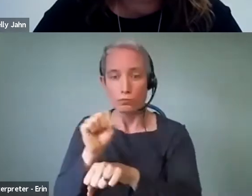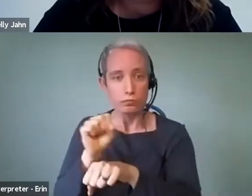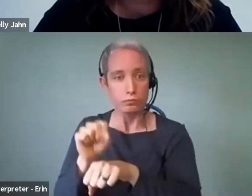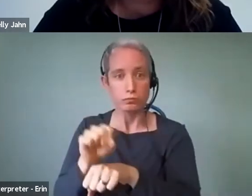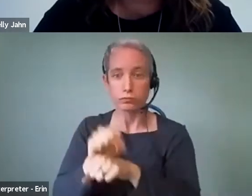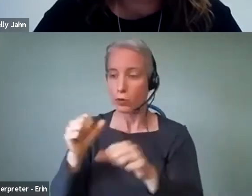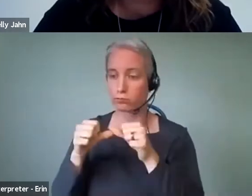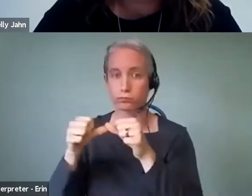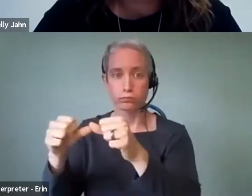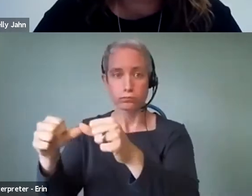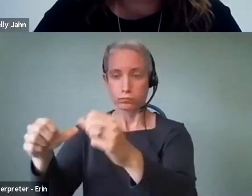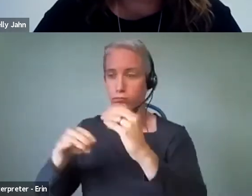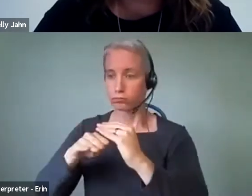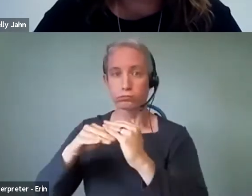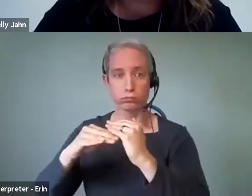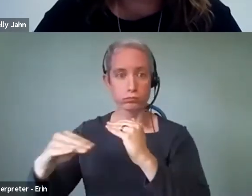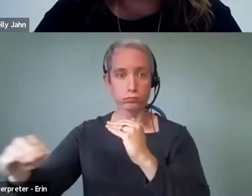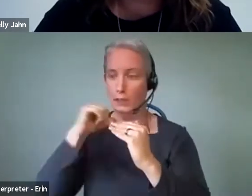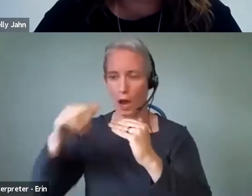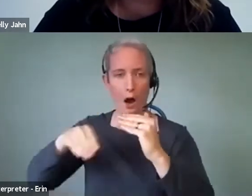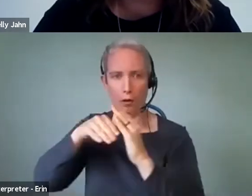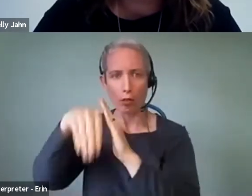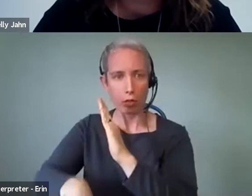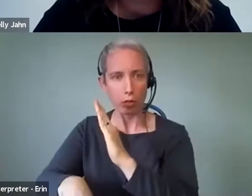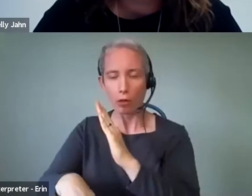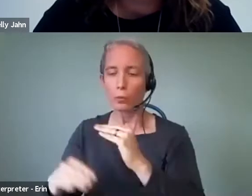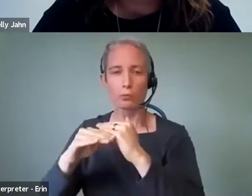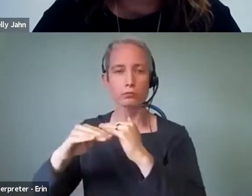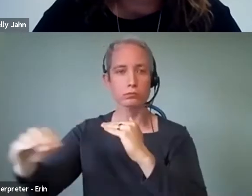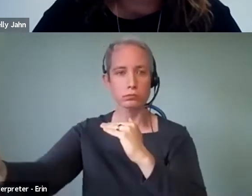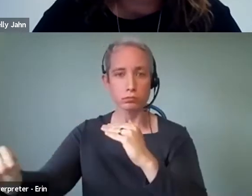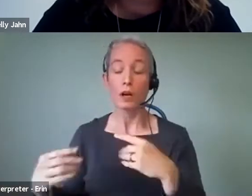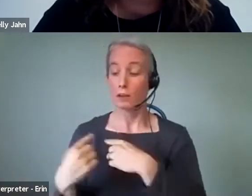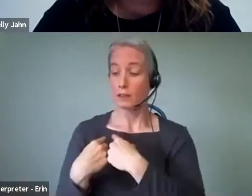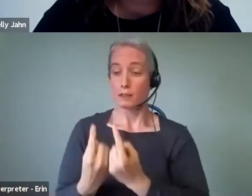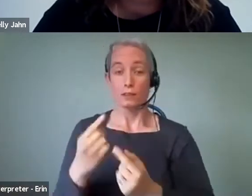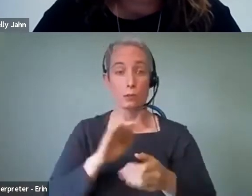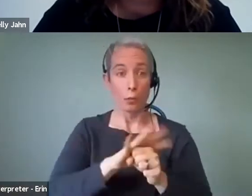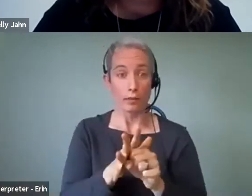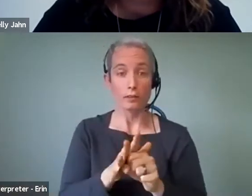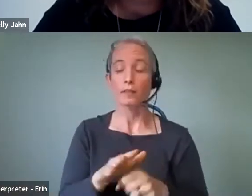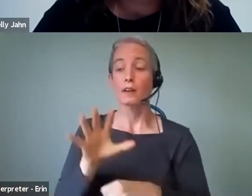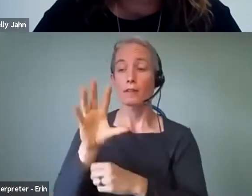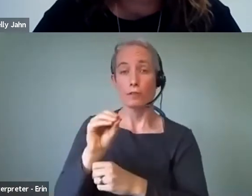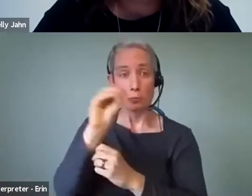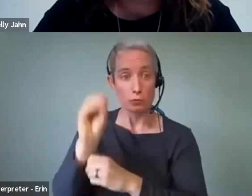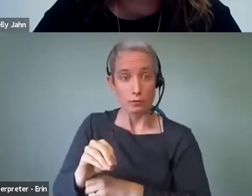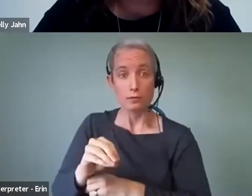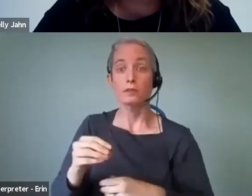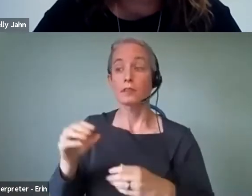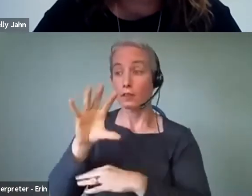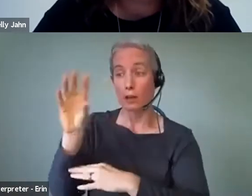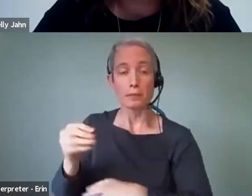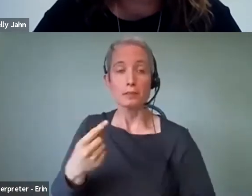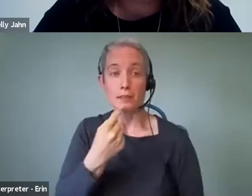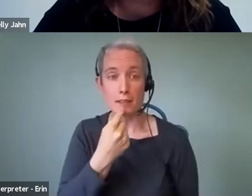remotely, and they're saying some 50% report that it's gone up or stayed the same. So then why